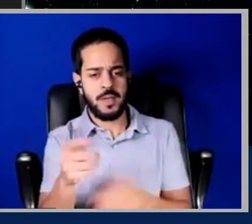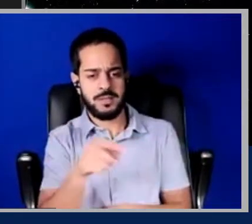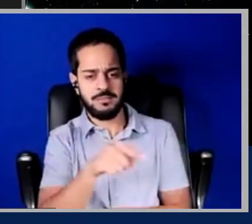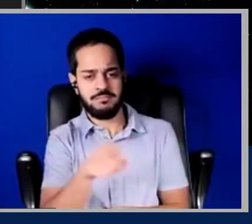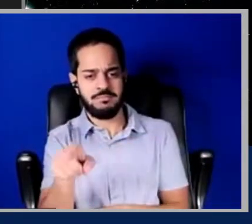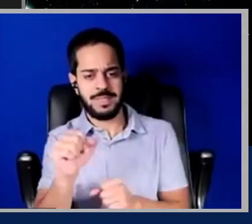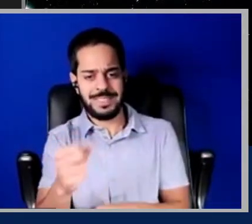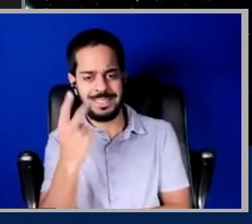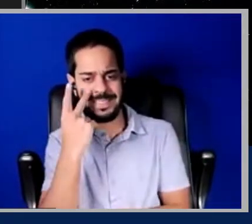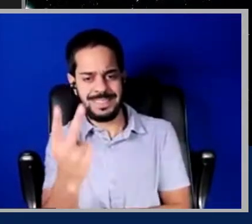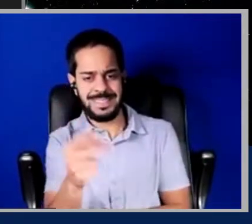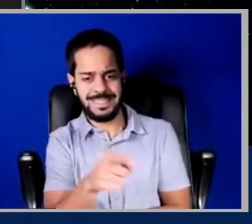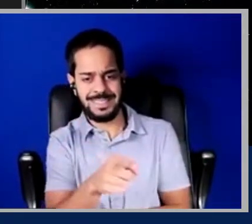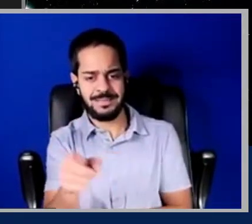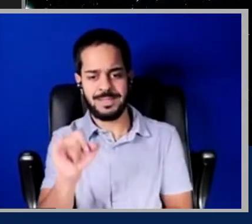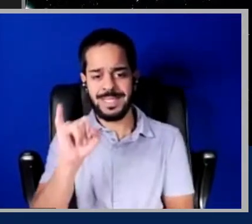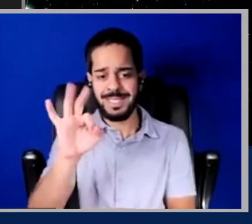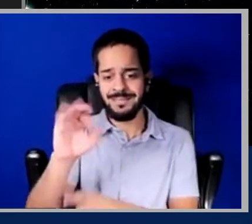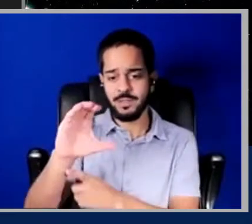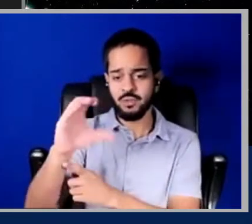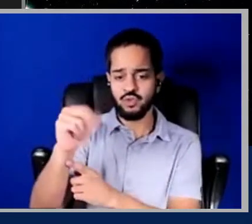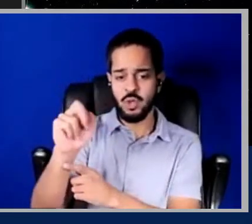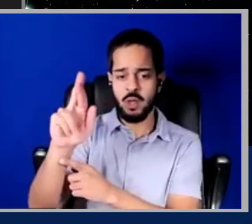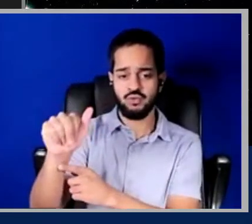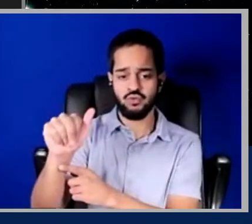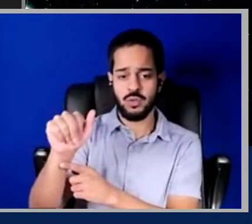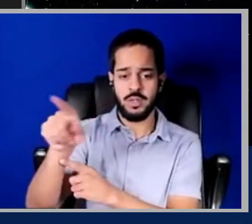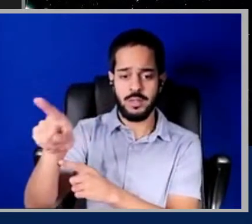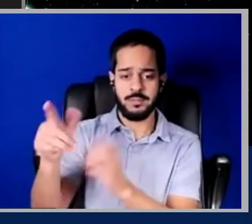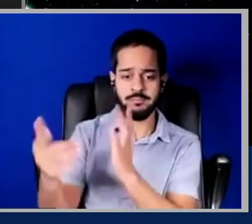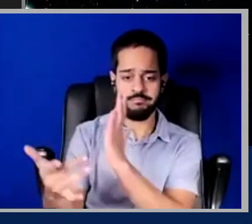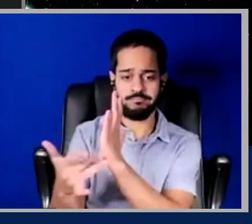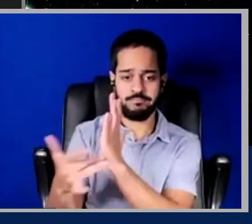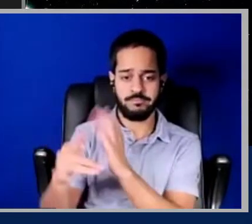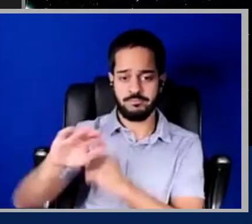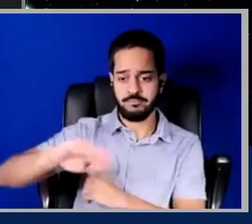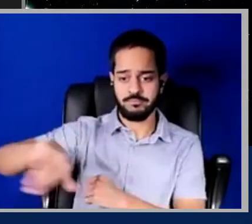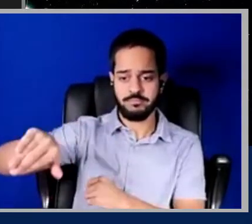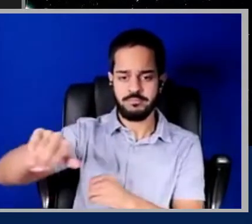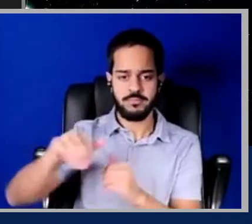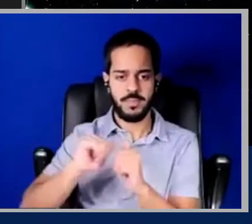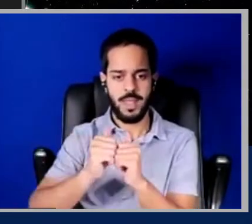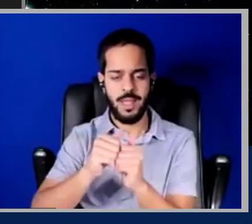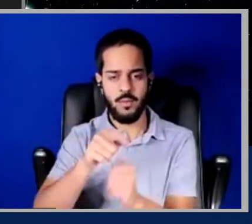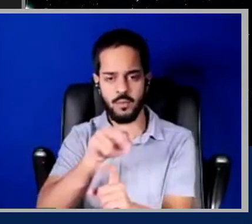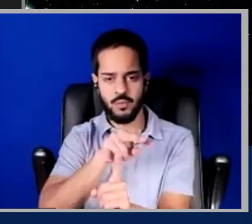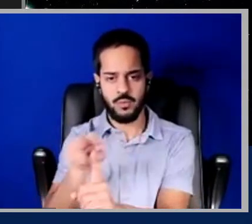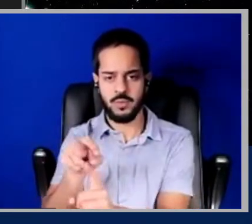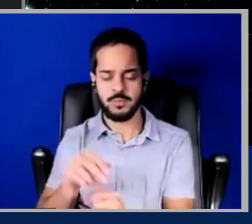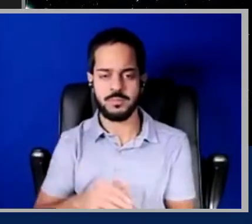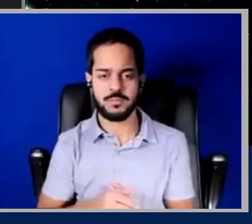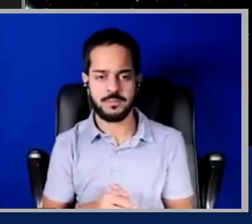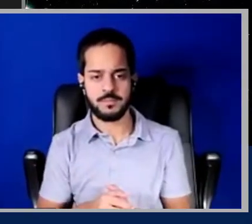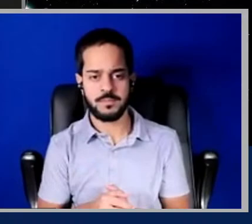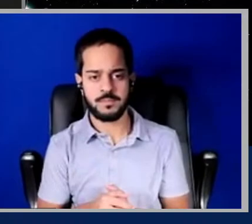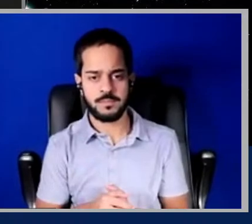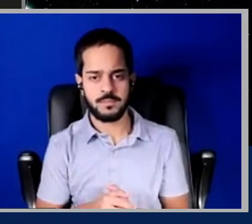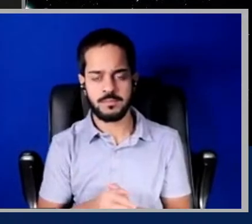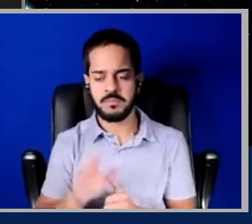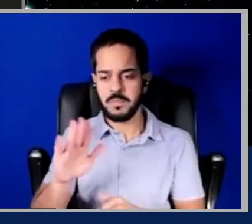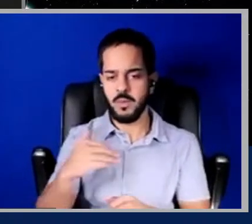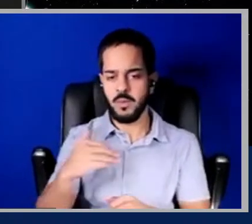other wavelengths? Yeah, so this is showcasing 4 very, very different kinds of light. So just to back up for a